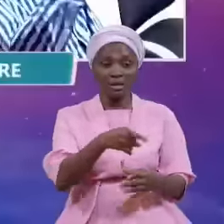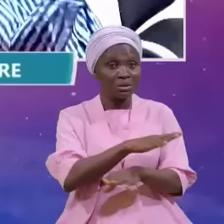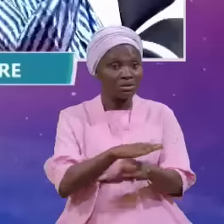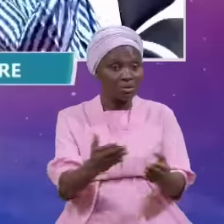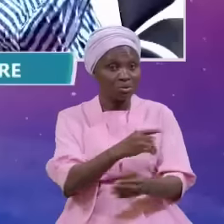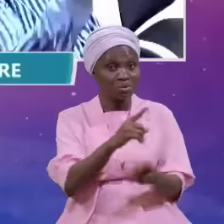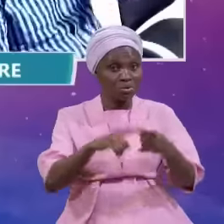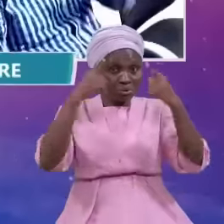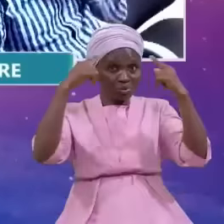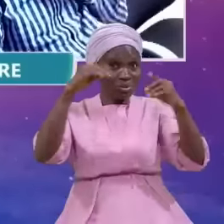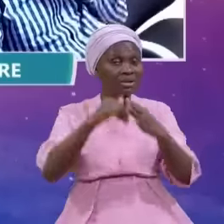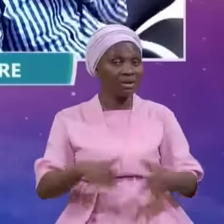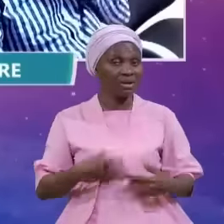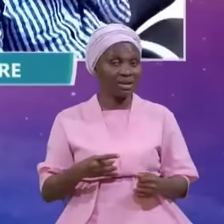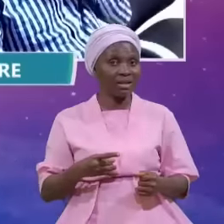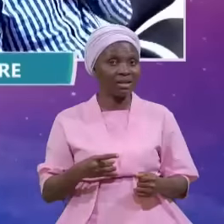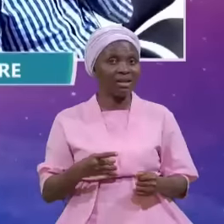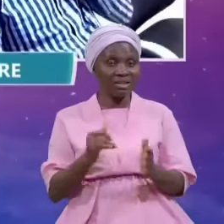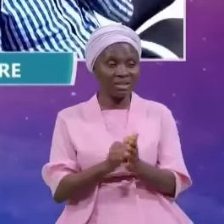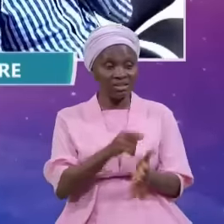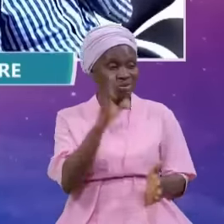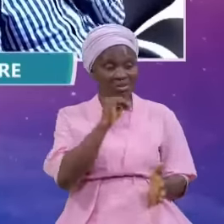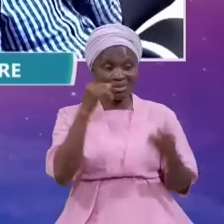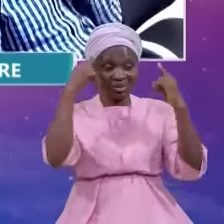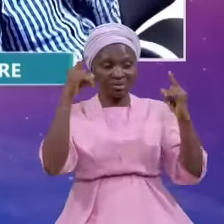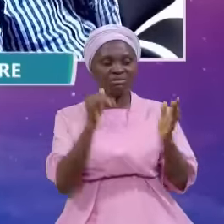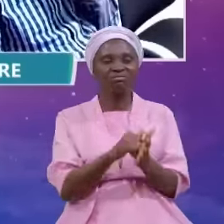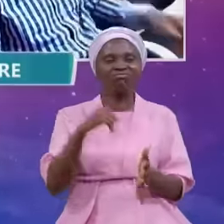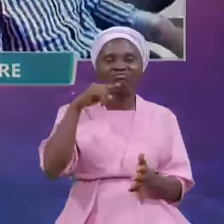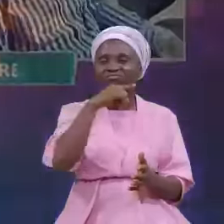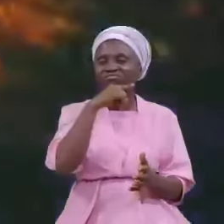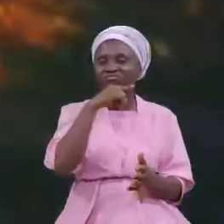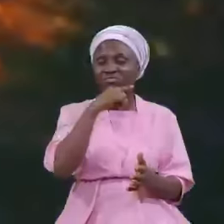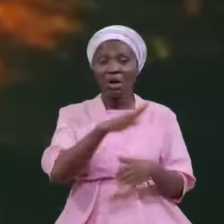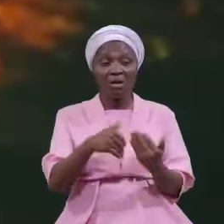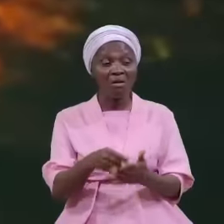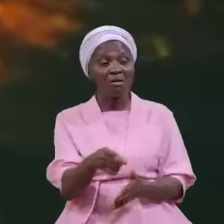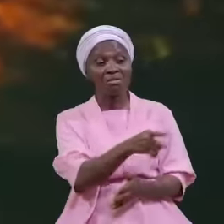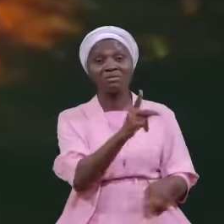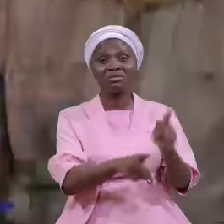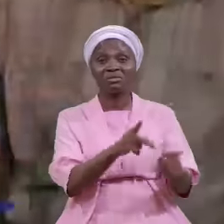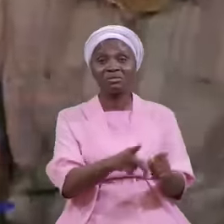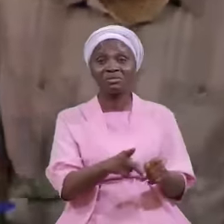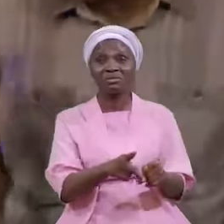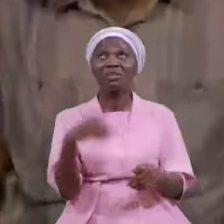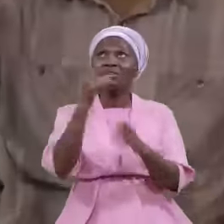will not succeed. That's a lie. All those people, the Lord will shut their